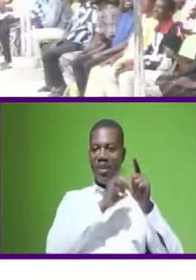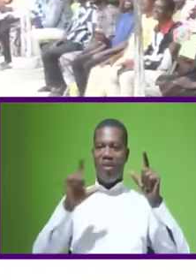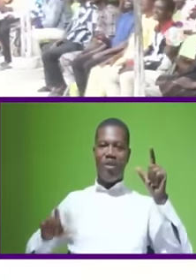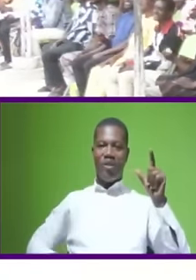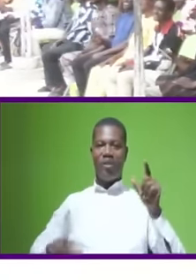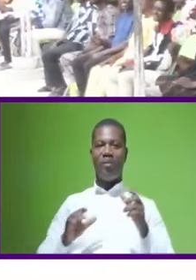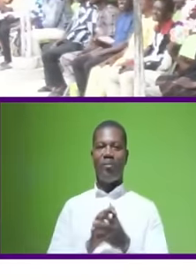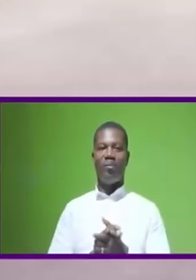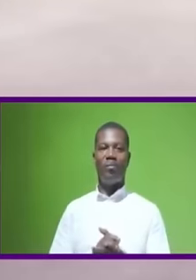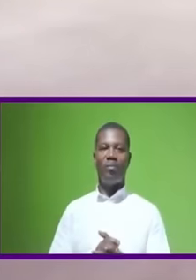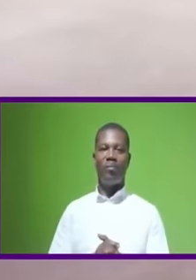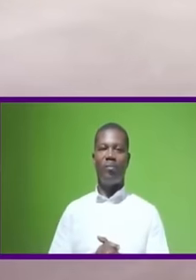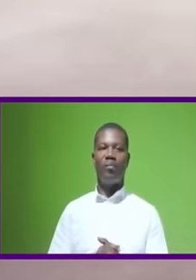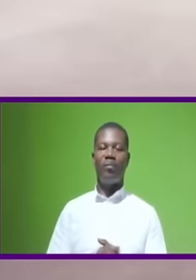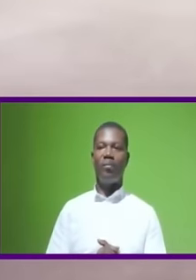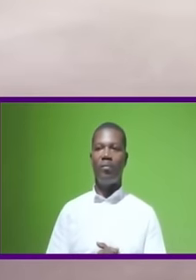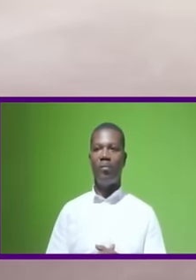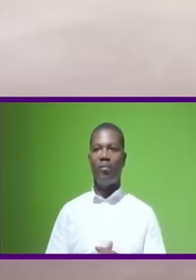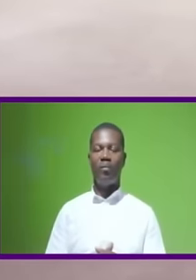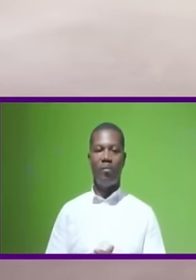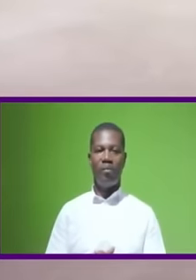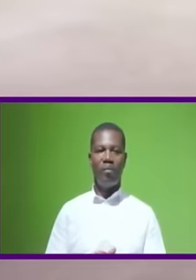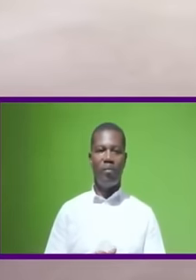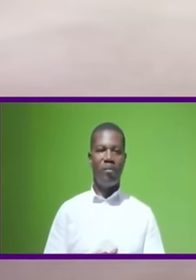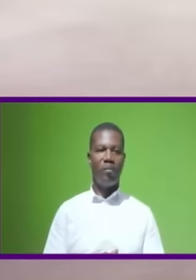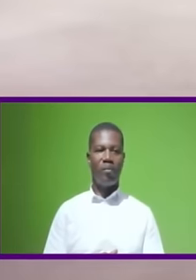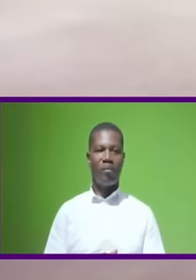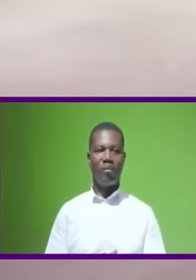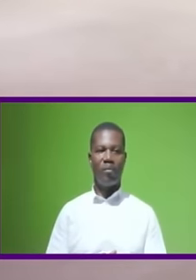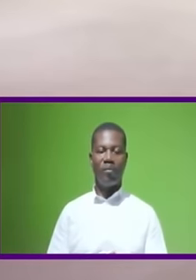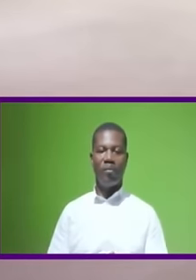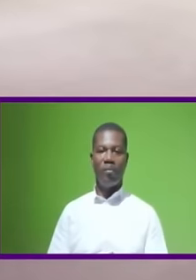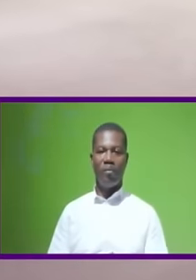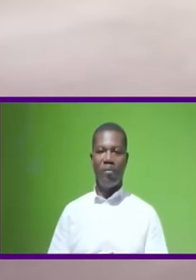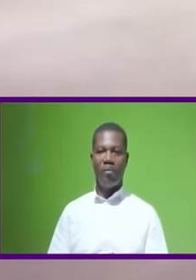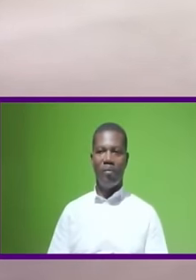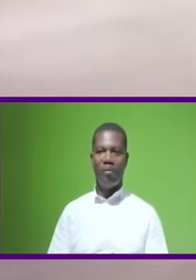hallelujah. To recoup all the fun that I have lost.